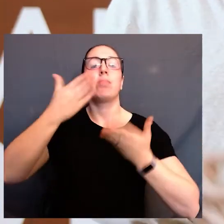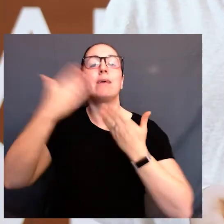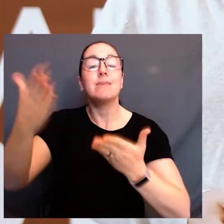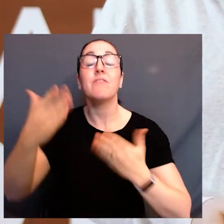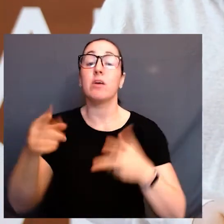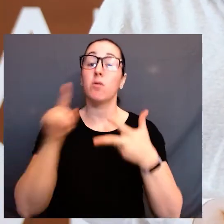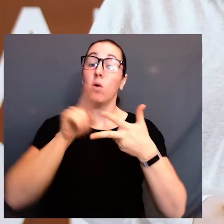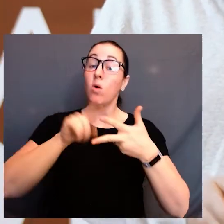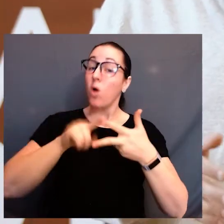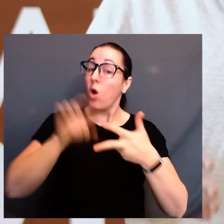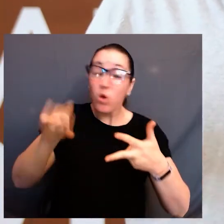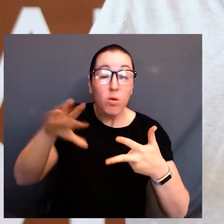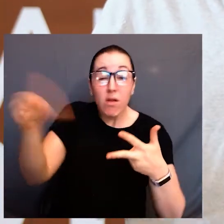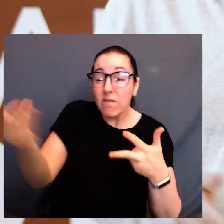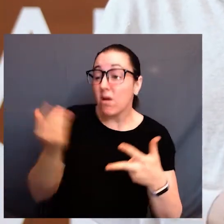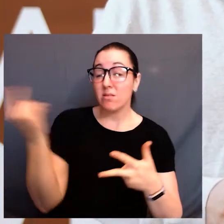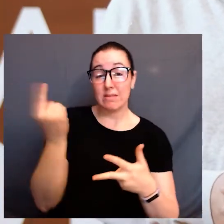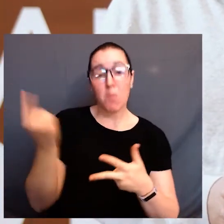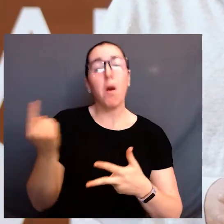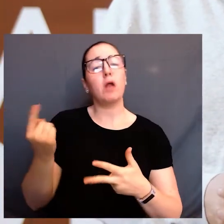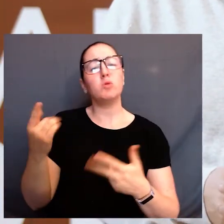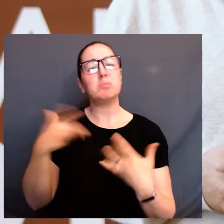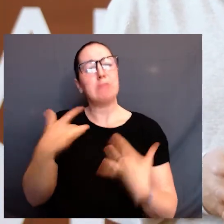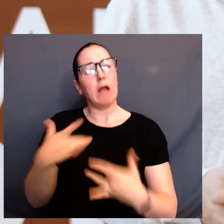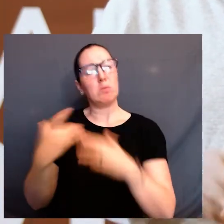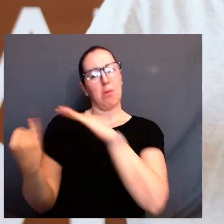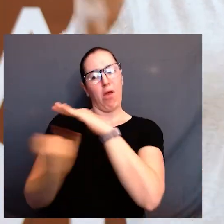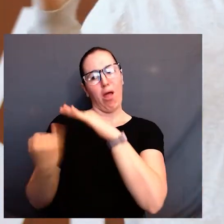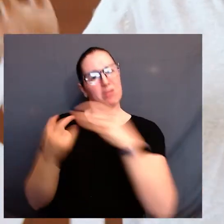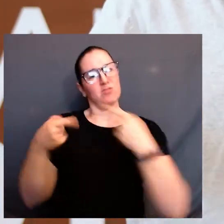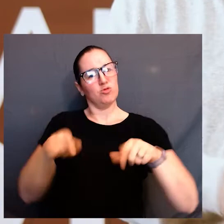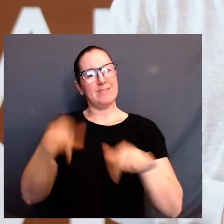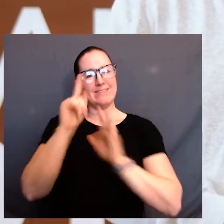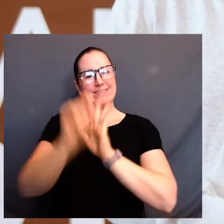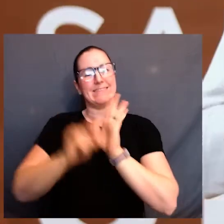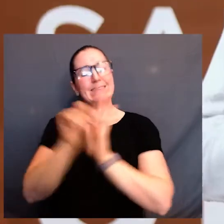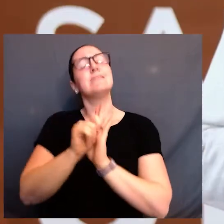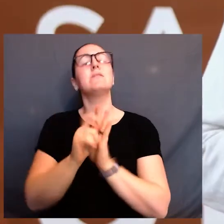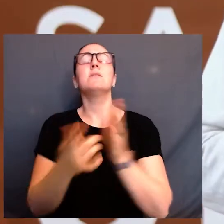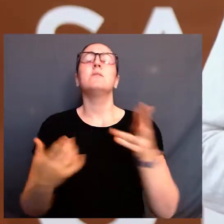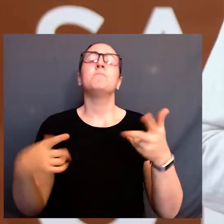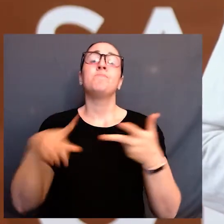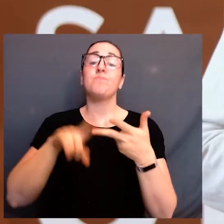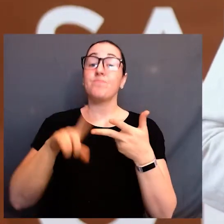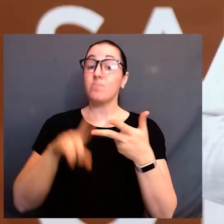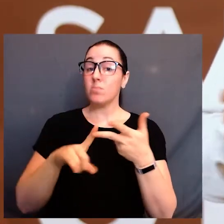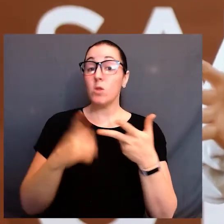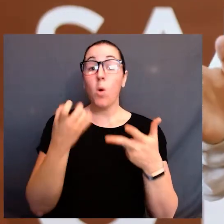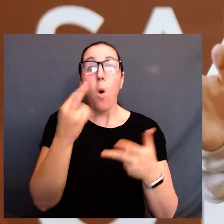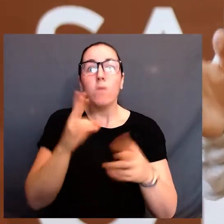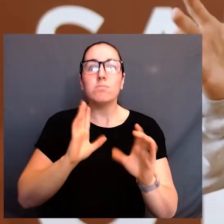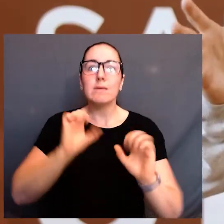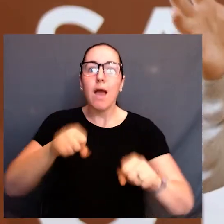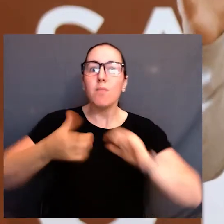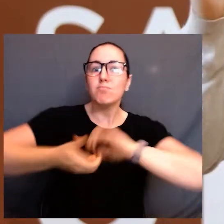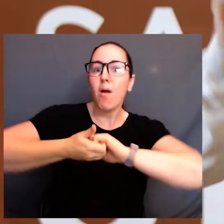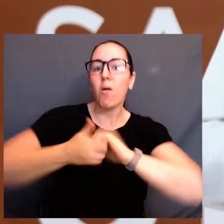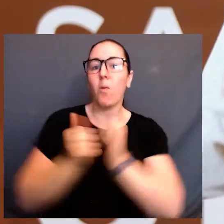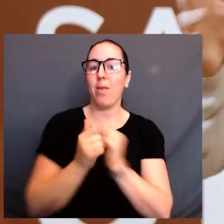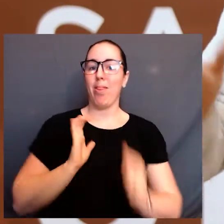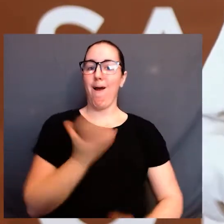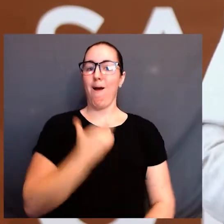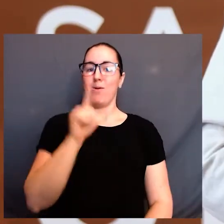to your Thanksgiving table that would have been isolated or alone in this season. And there's so many. Or finally, join with our LifeBridge at Pure Heart team